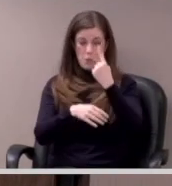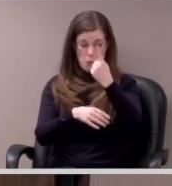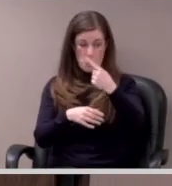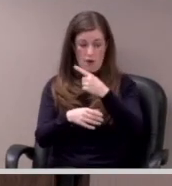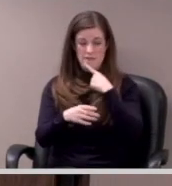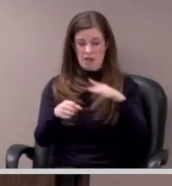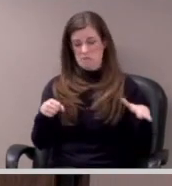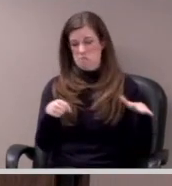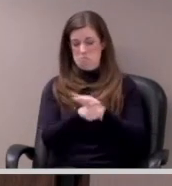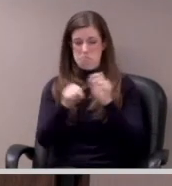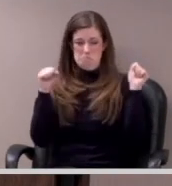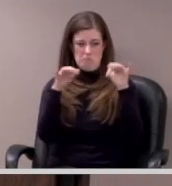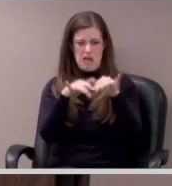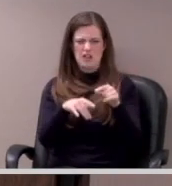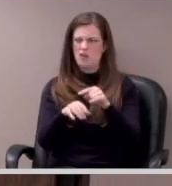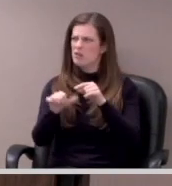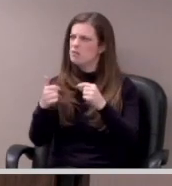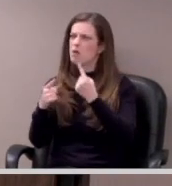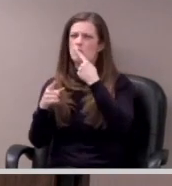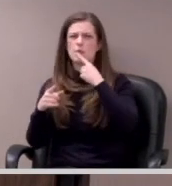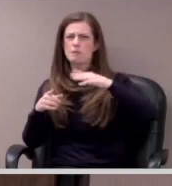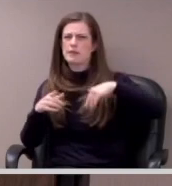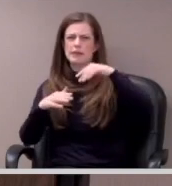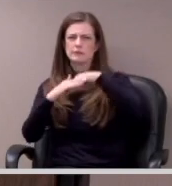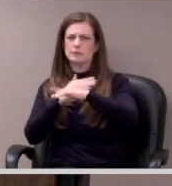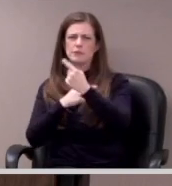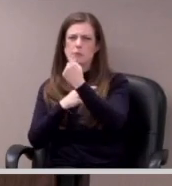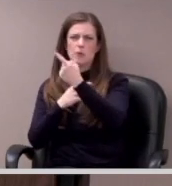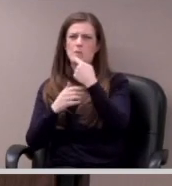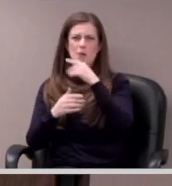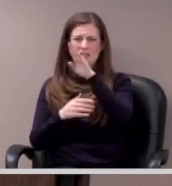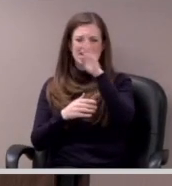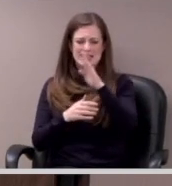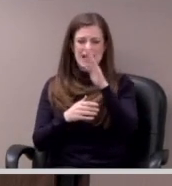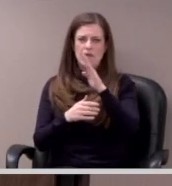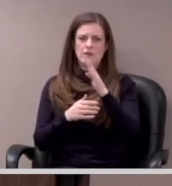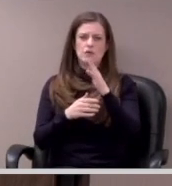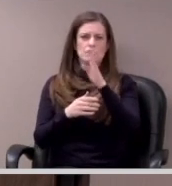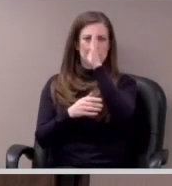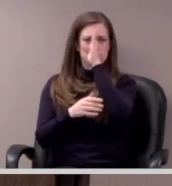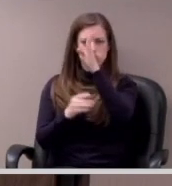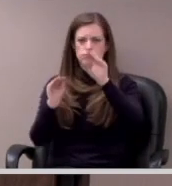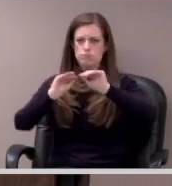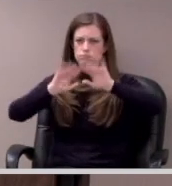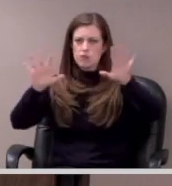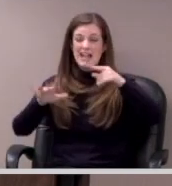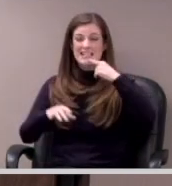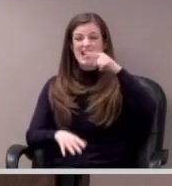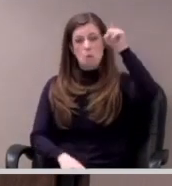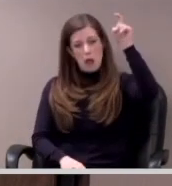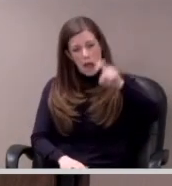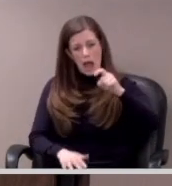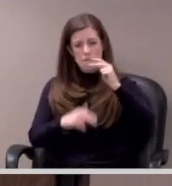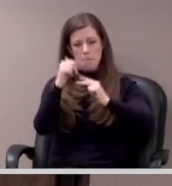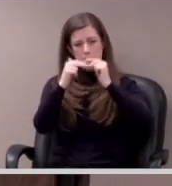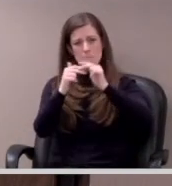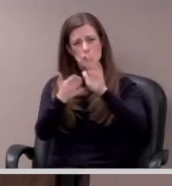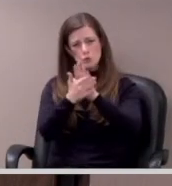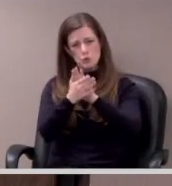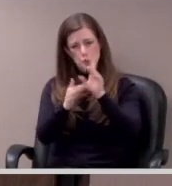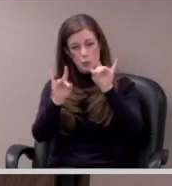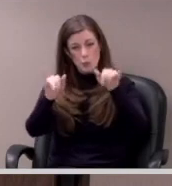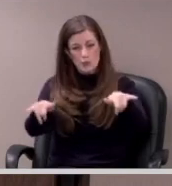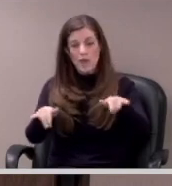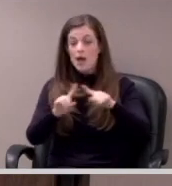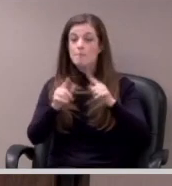at the Urban League, but it's never been out there in front to say that you have to build a school in order to do this. My